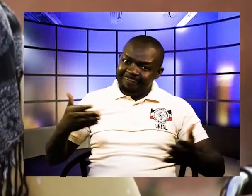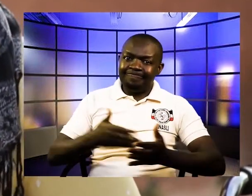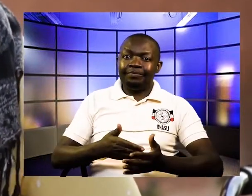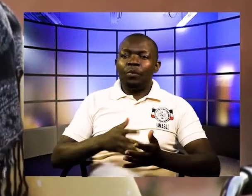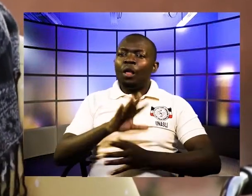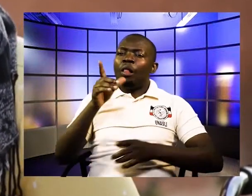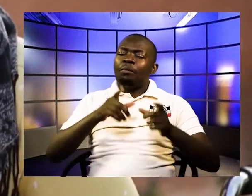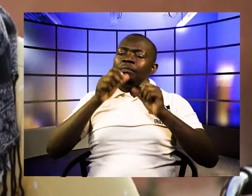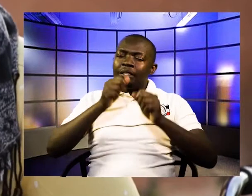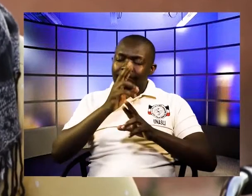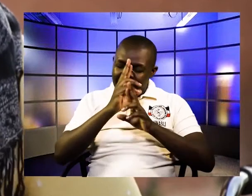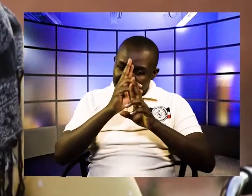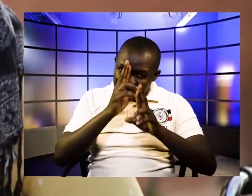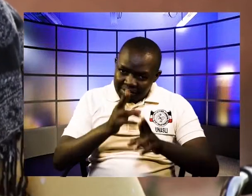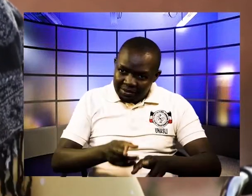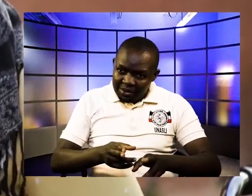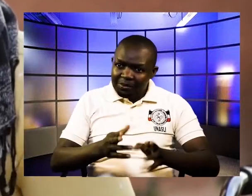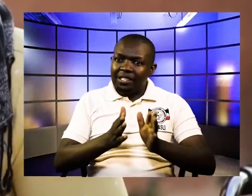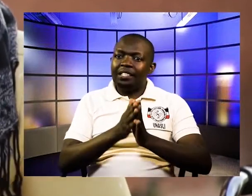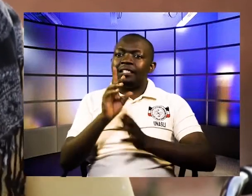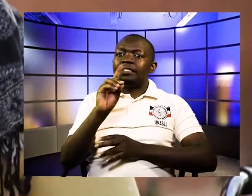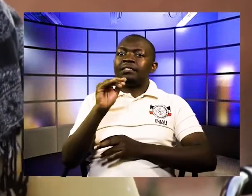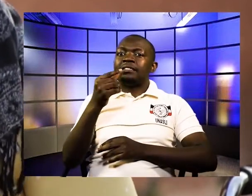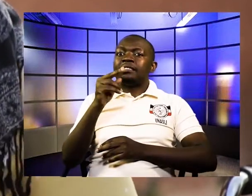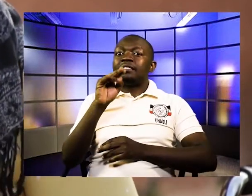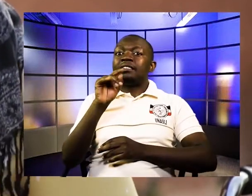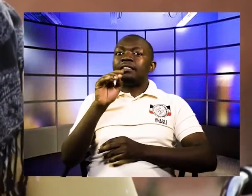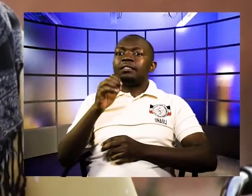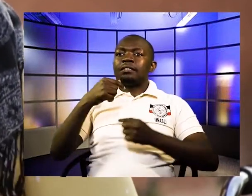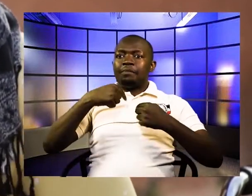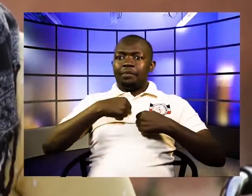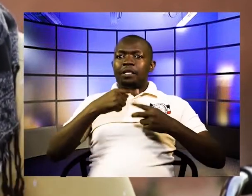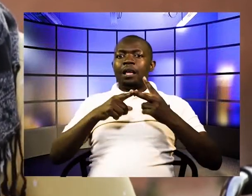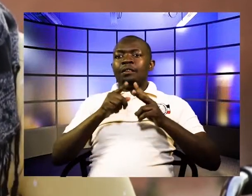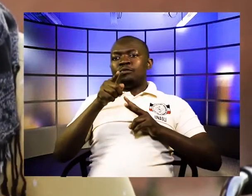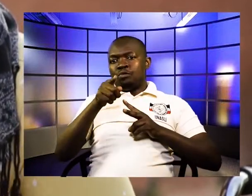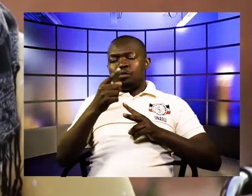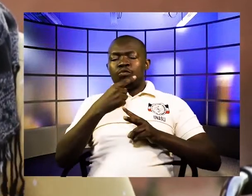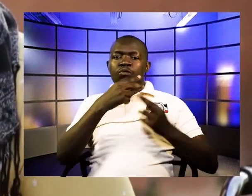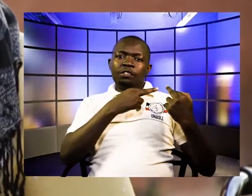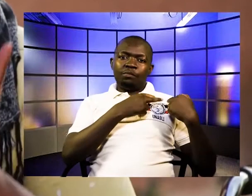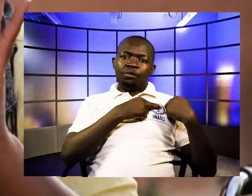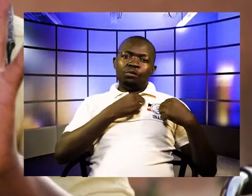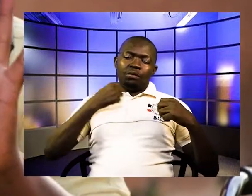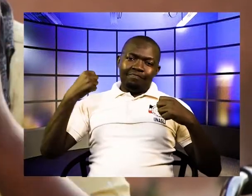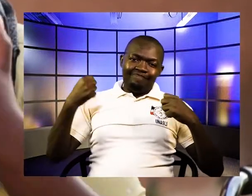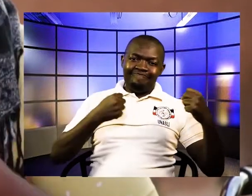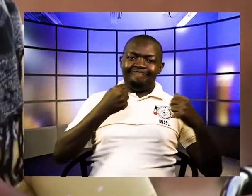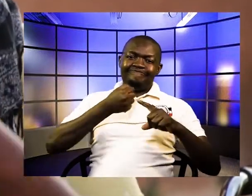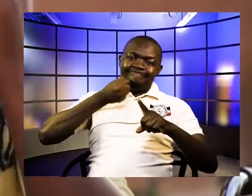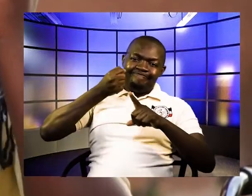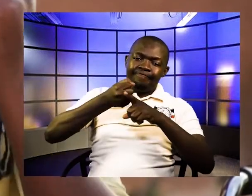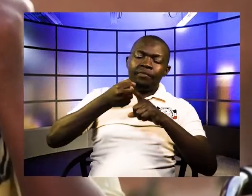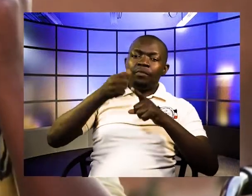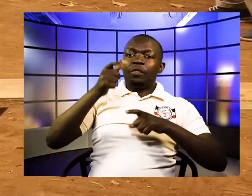with respect and dignity. It is me and you to fight for the rights of those people with disabilities. Hold